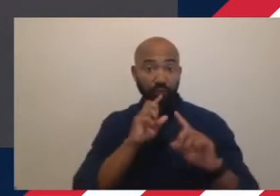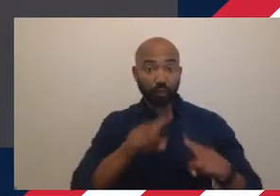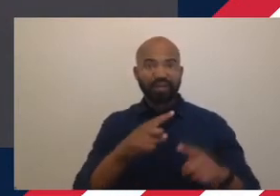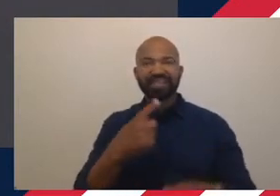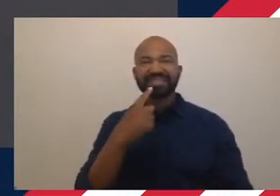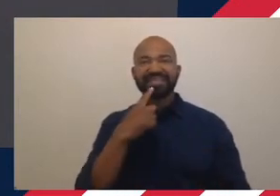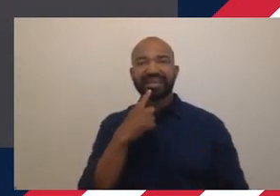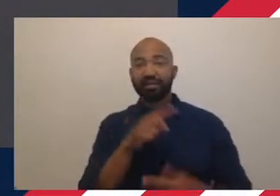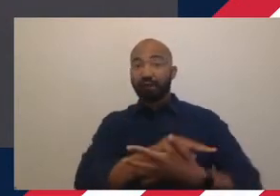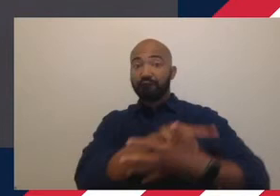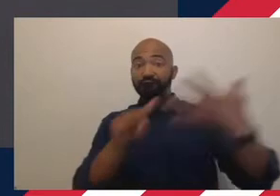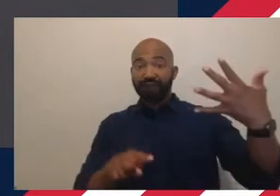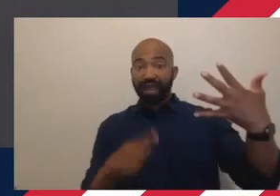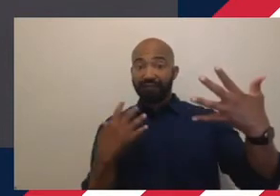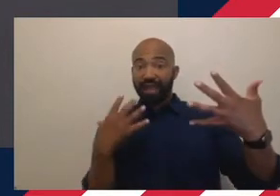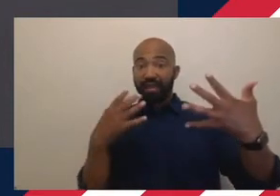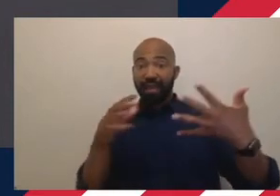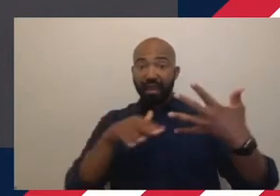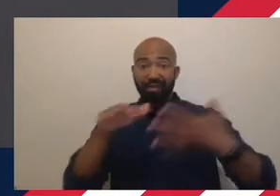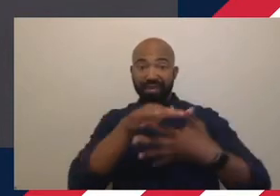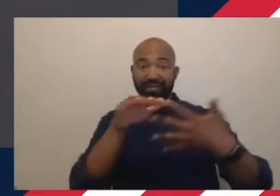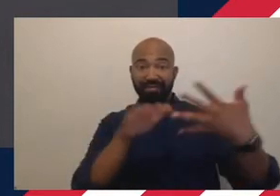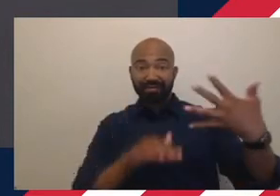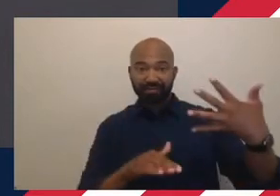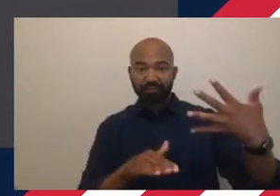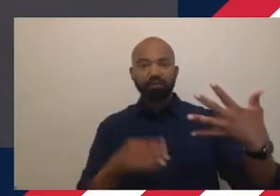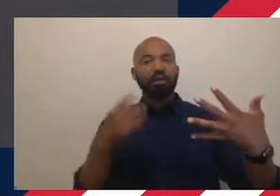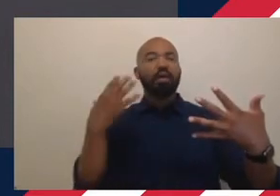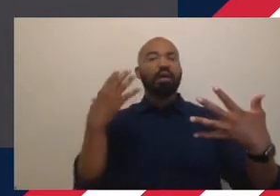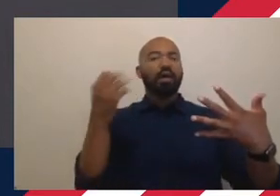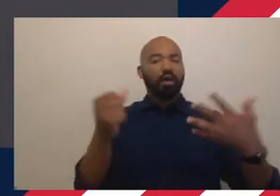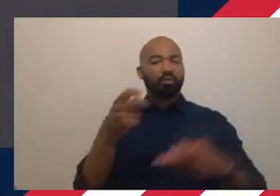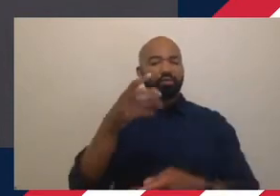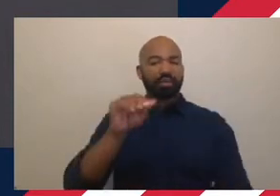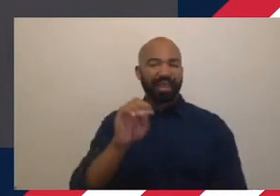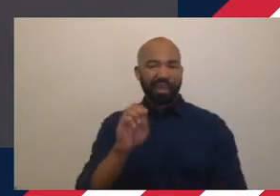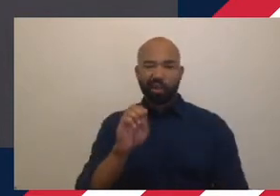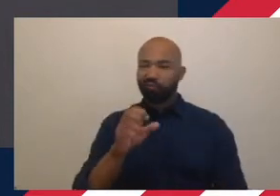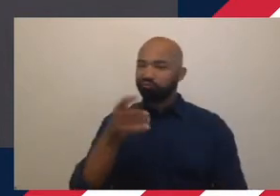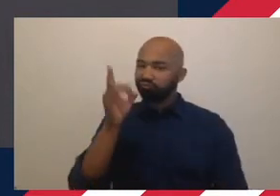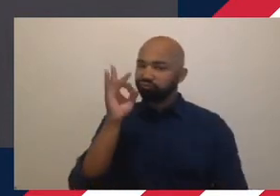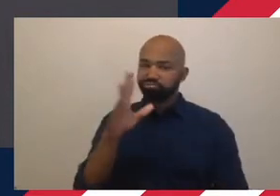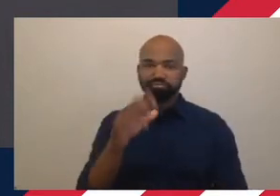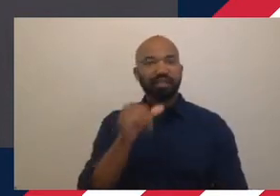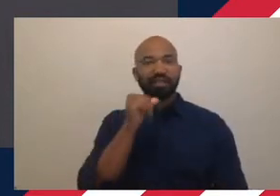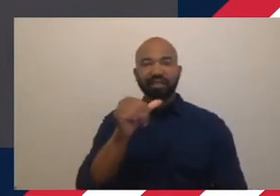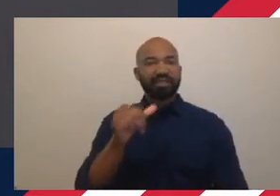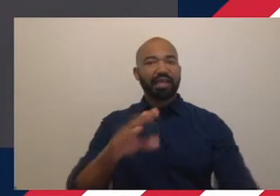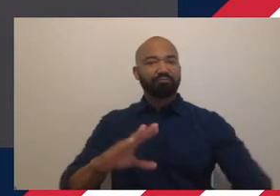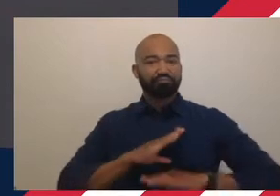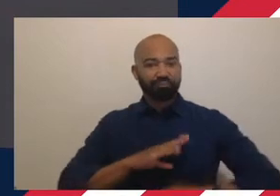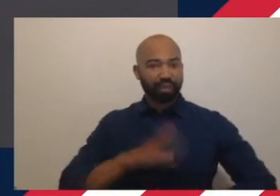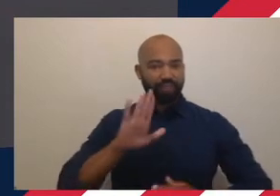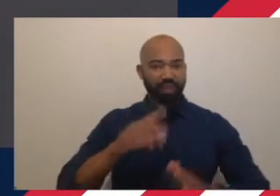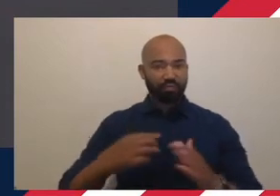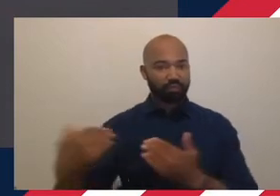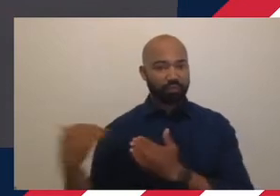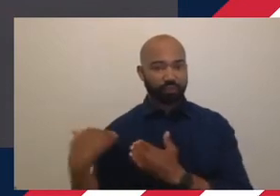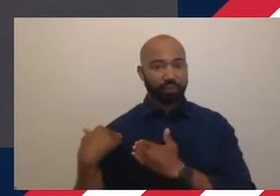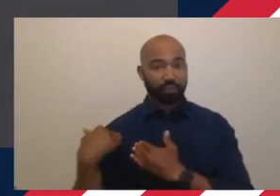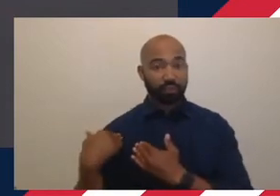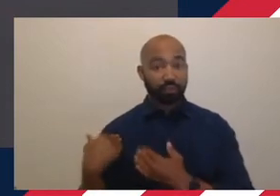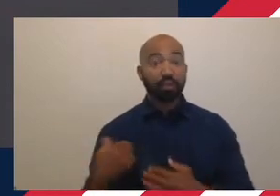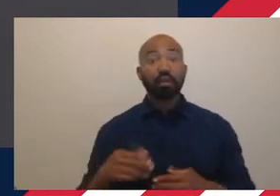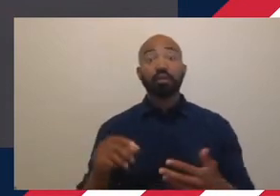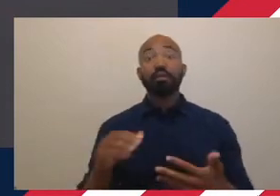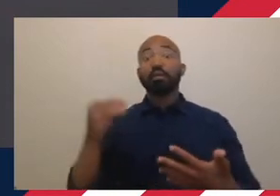5 areas where the U.S. has not lived up to its trust responsibility. And another one of those areas was